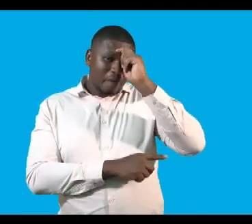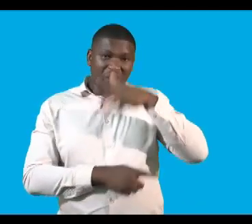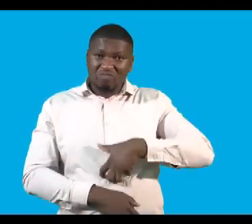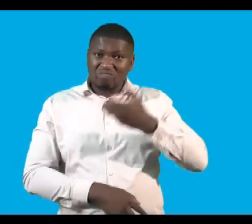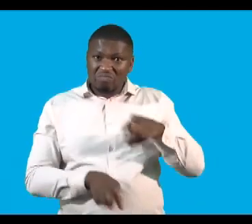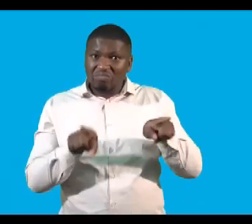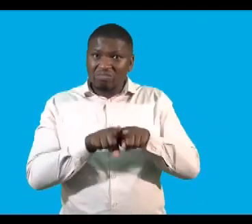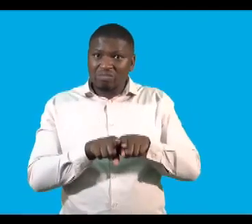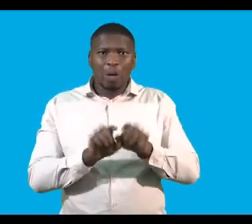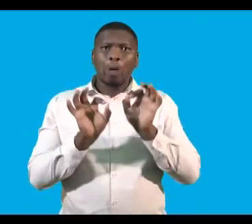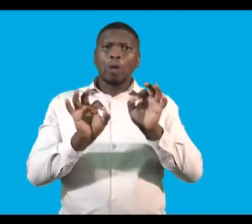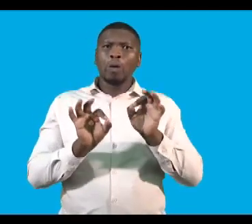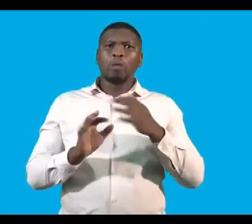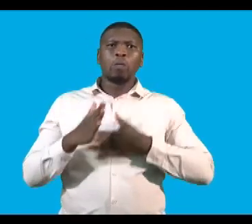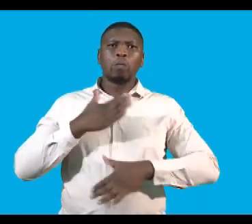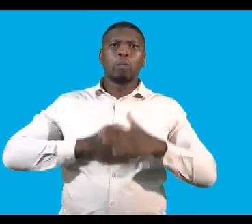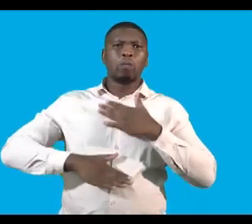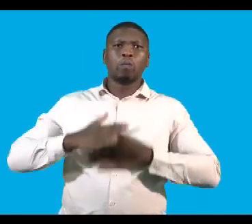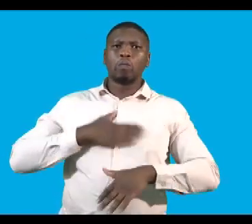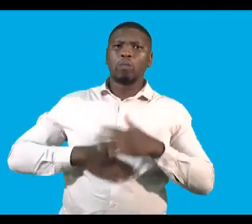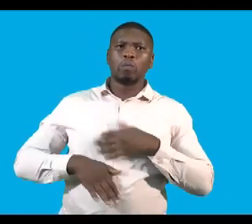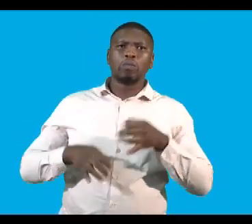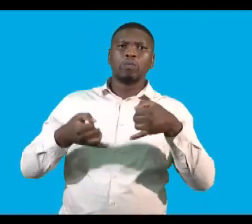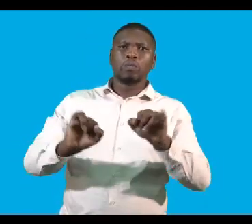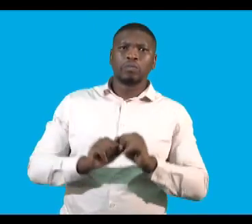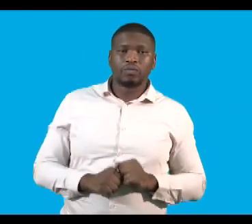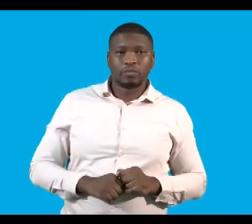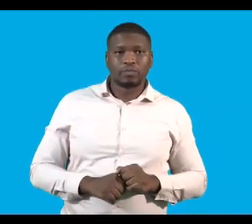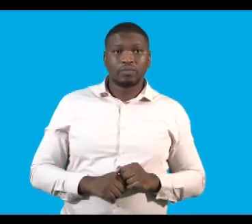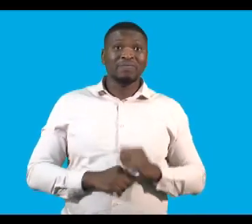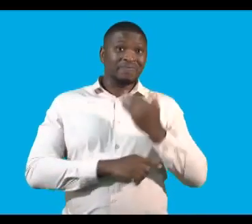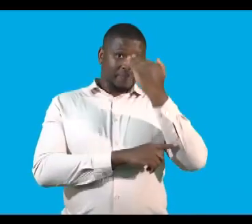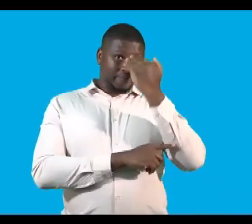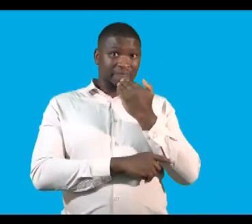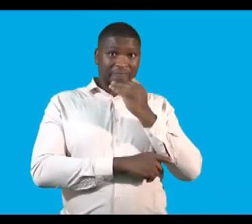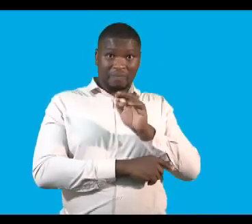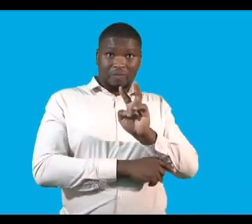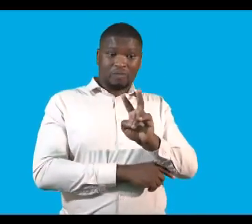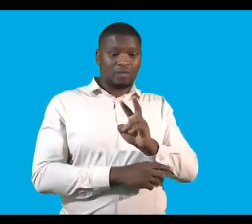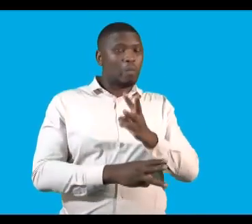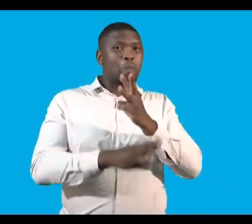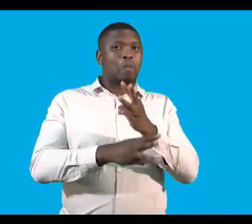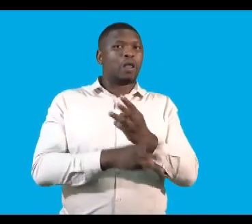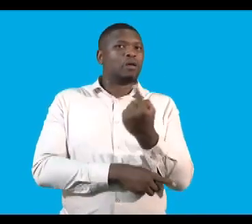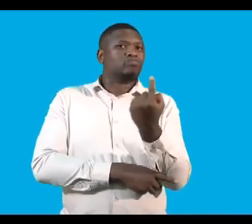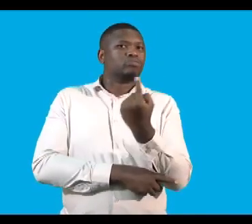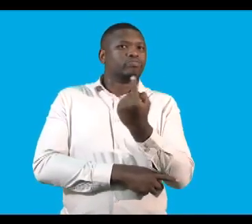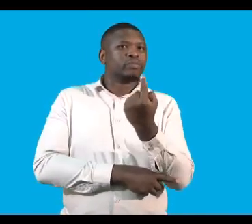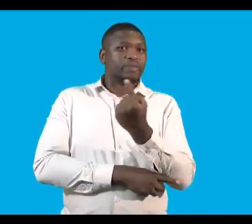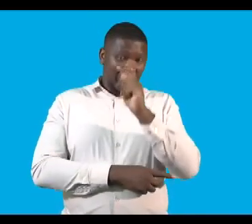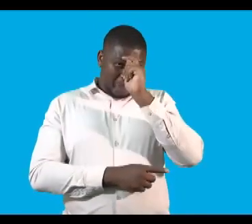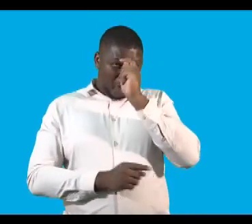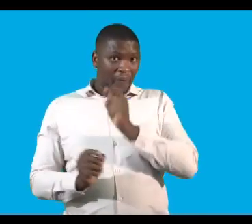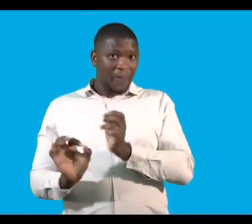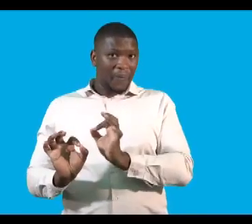Then in the next frame, it's only the mother. She is the focus. We don't see Jeremy in frame 2. And she